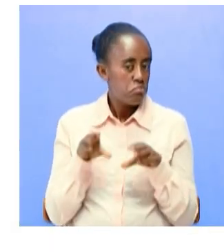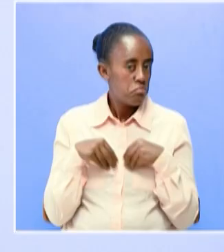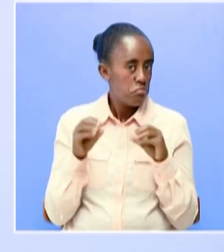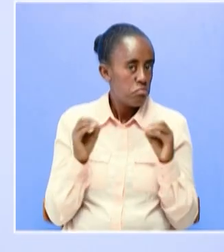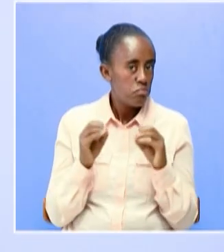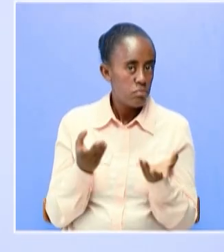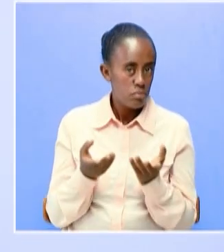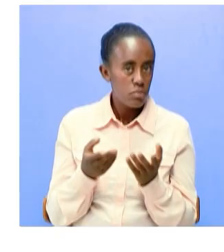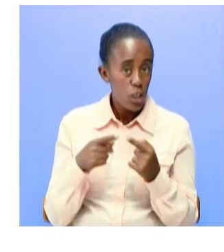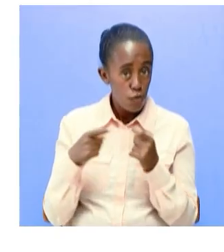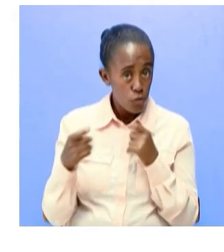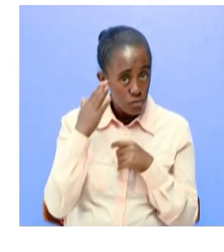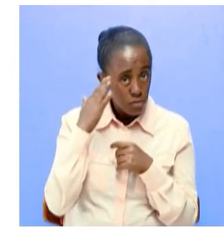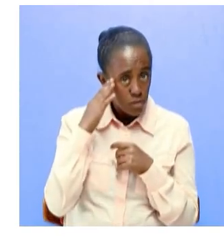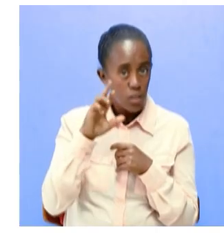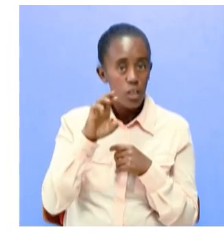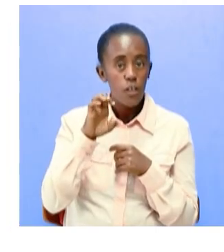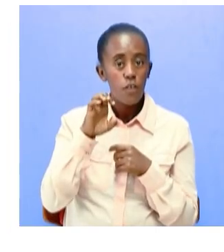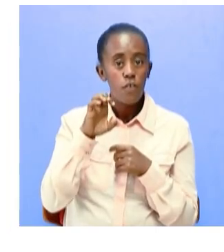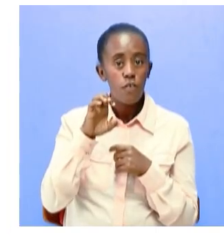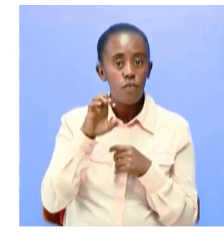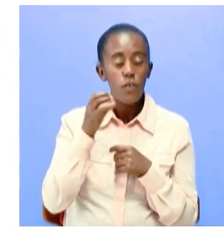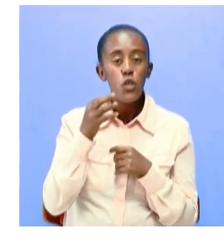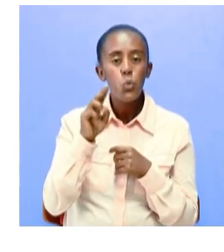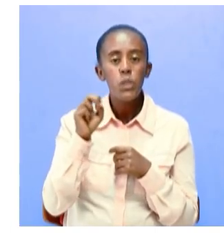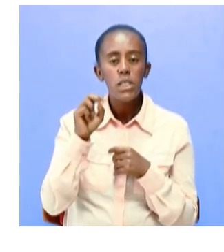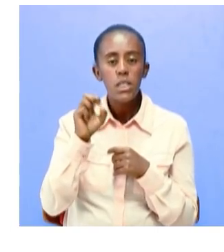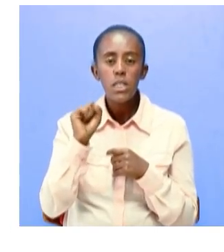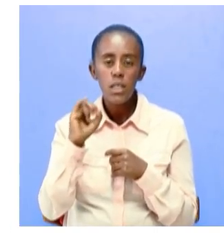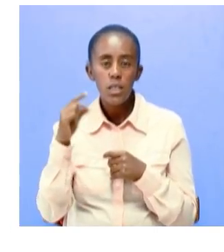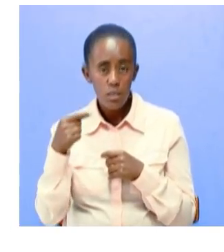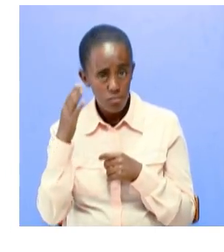Do you know what refusal means? Refusing.